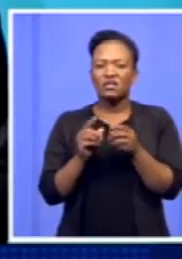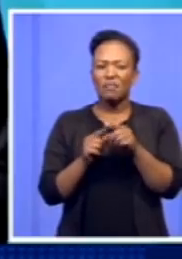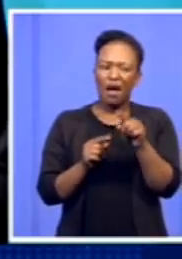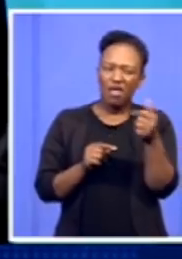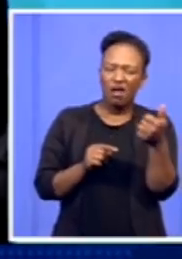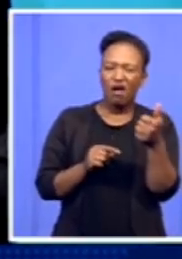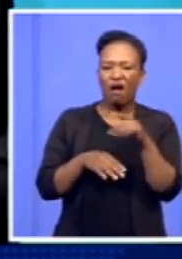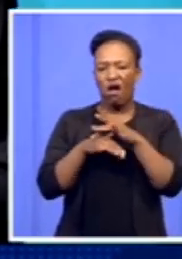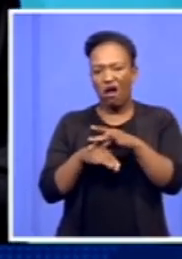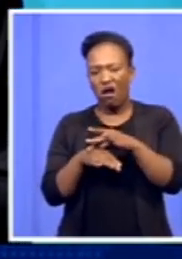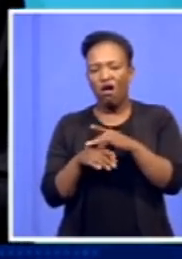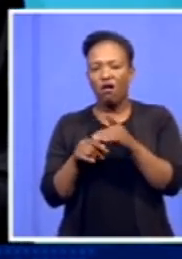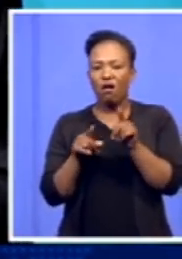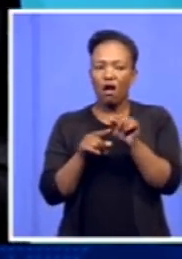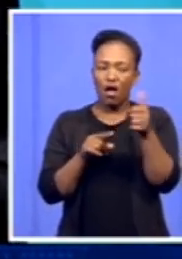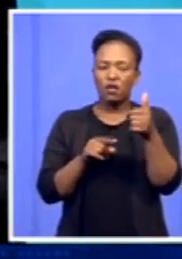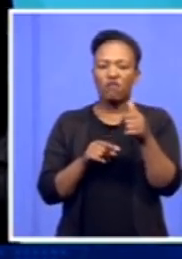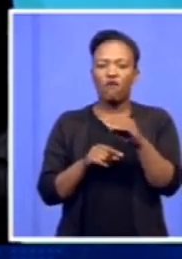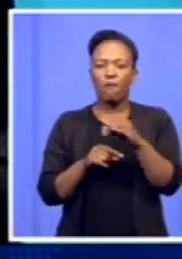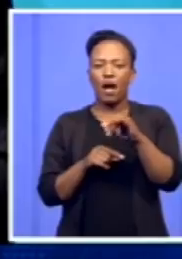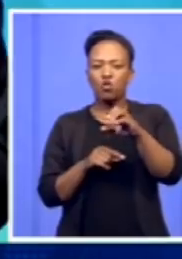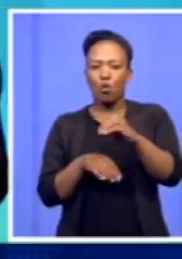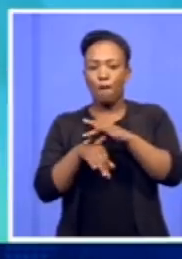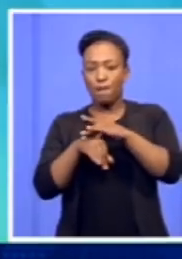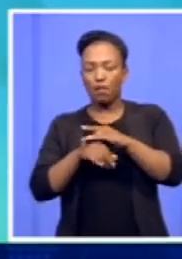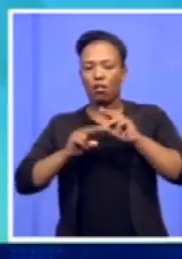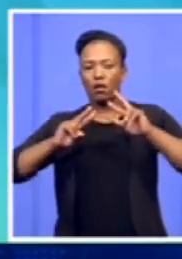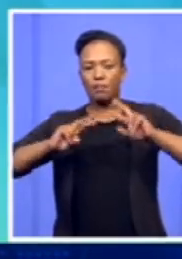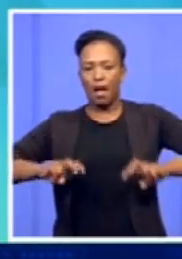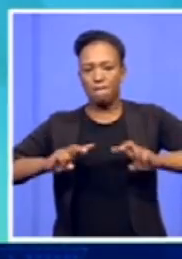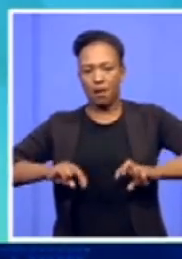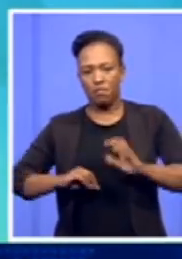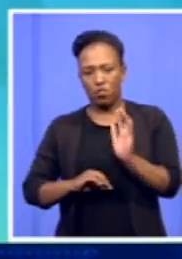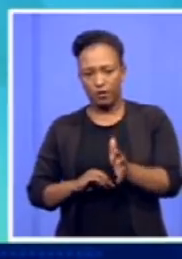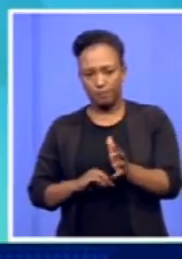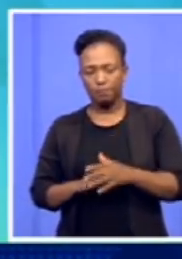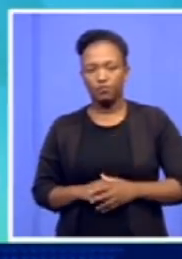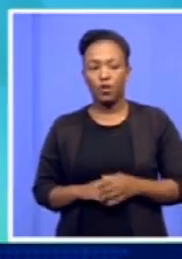of biomedical research. As a global community, perhaps the most